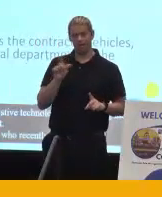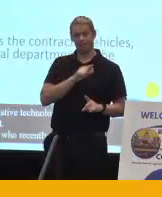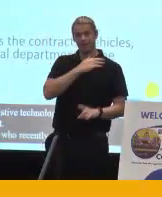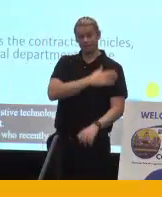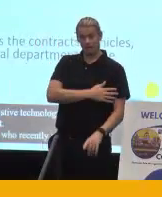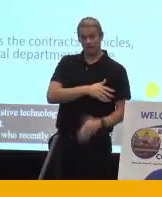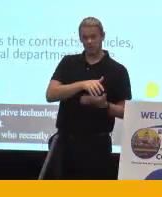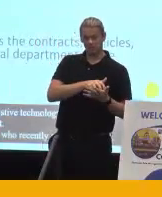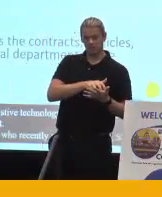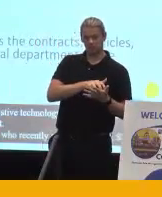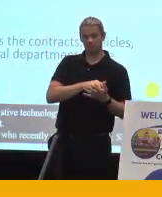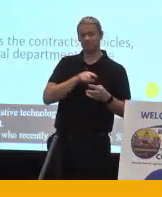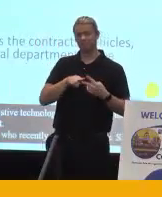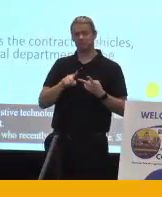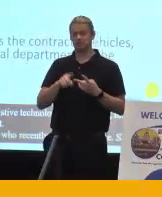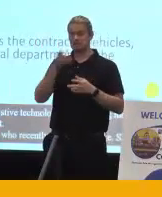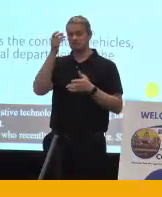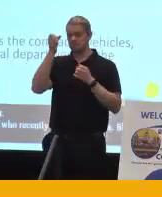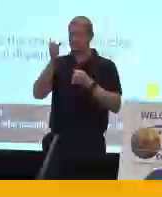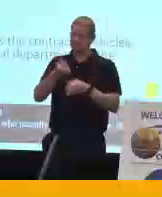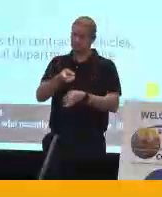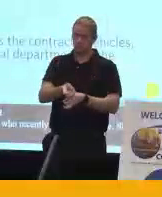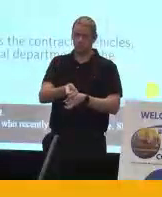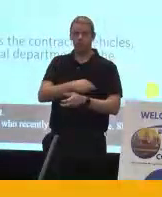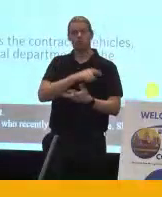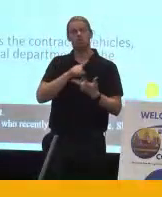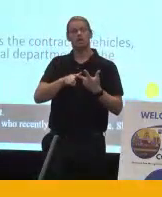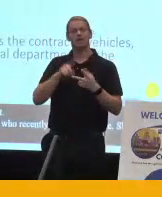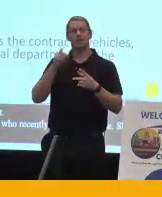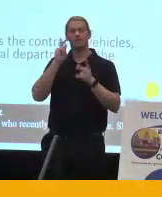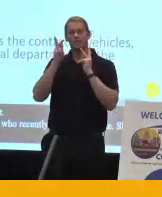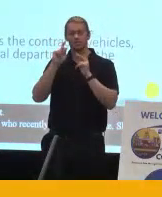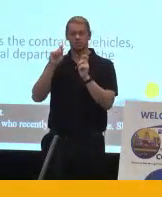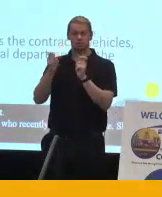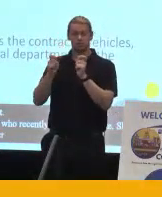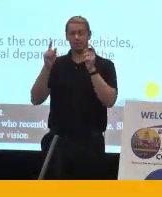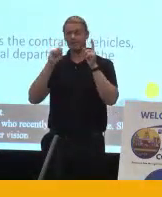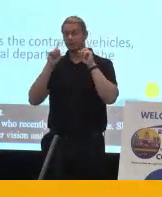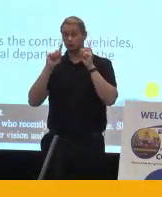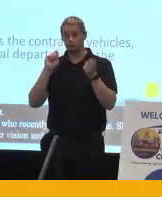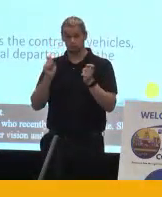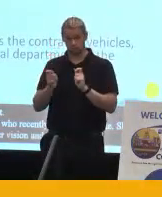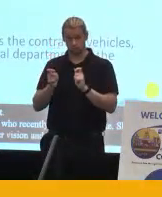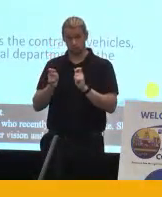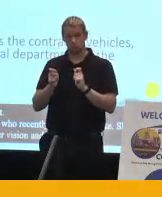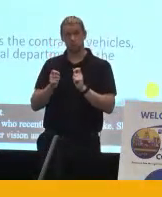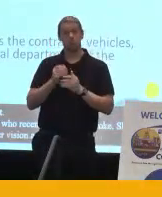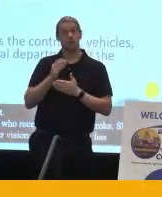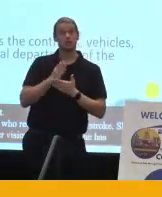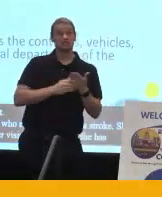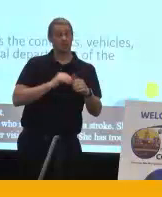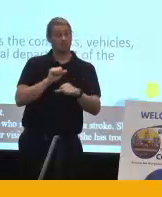some difficulty with memory, and some changes in her vision and hearing. She has trouble with tasks, which used to be a part of her